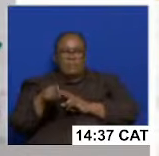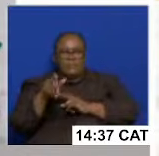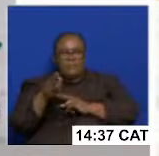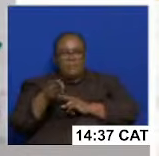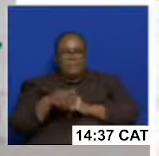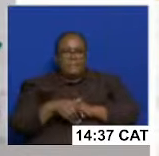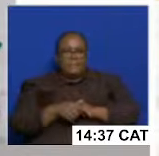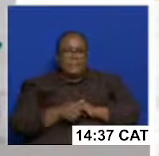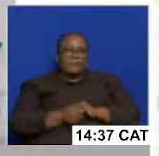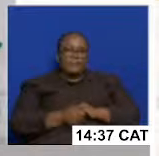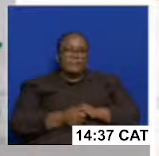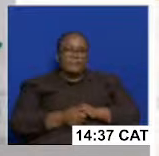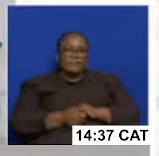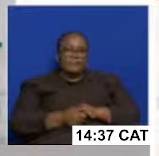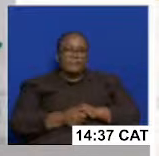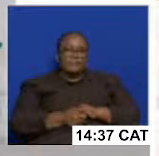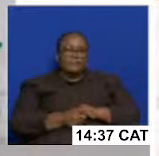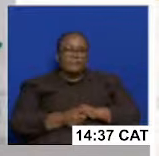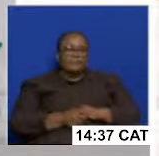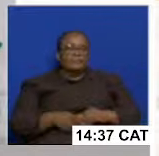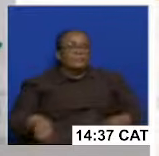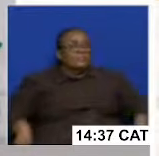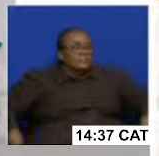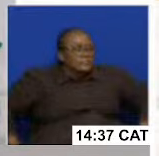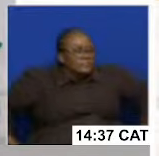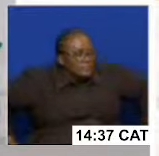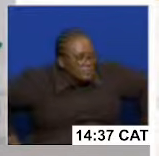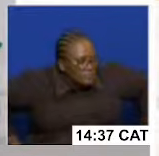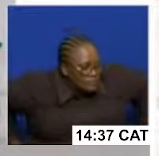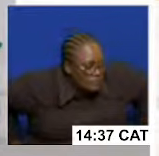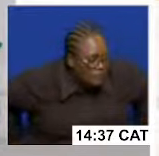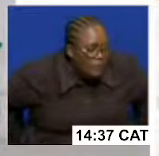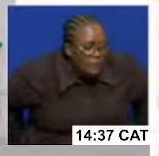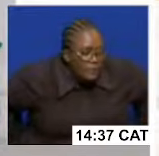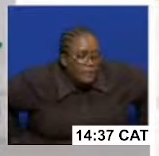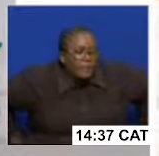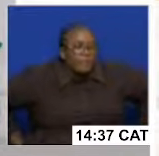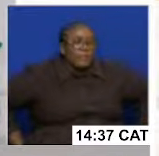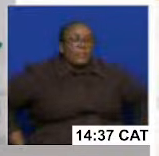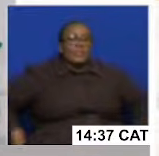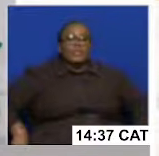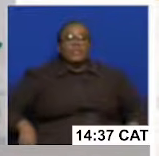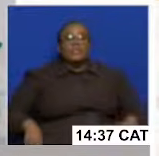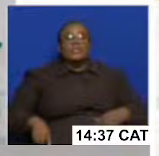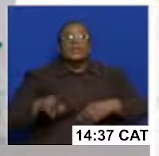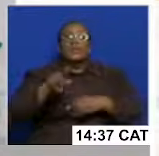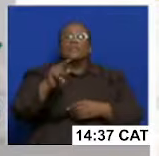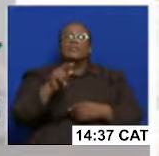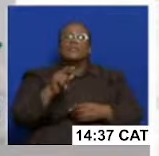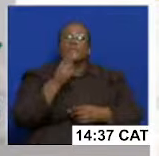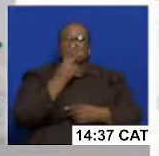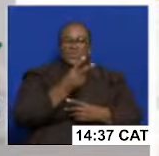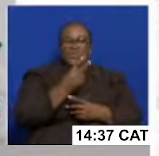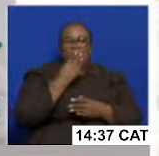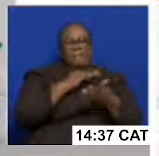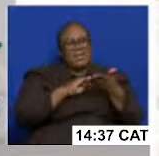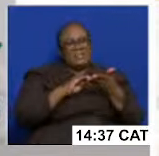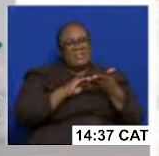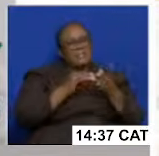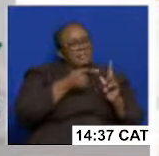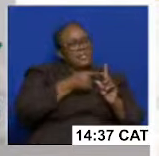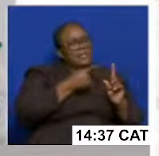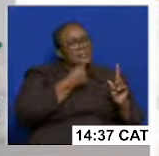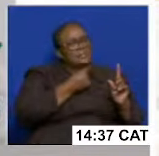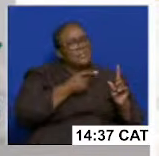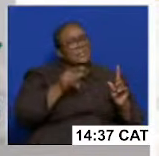And when you saw that message where she says she has somebody at DPP, what did you understand that to mean? Especially in light of